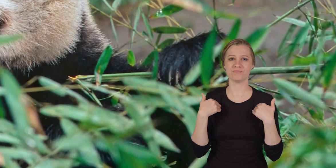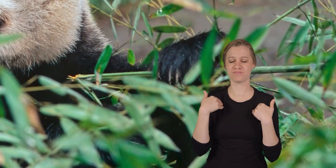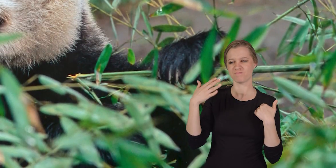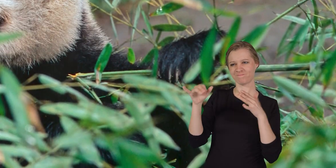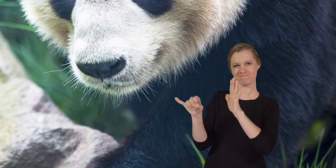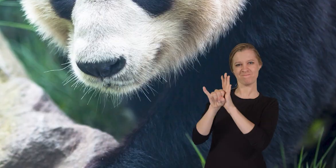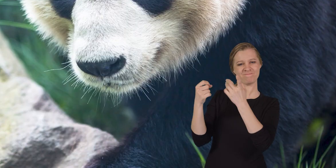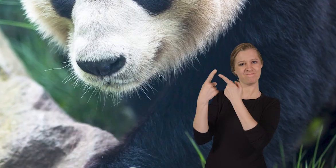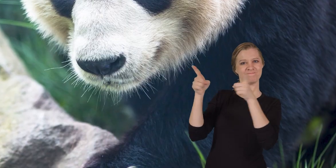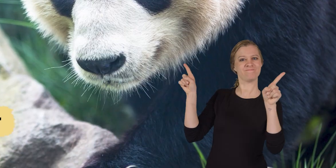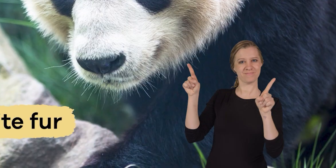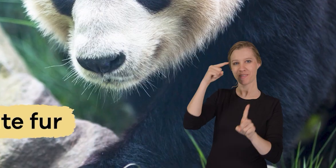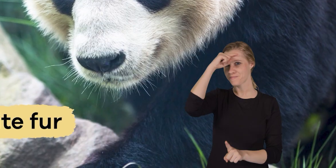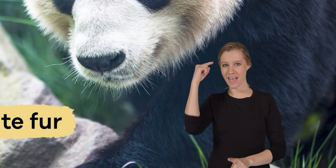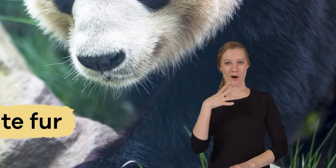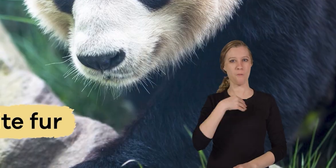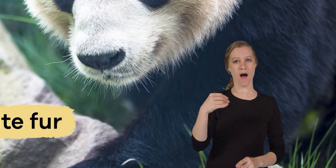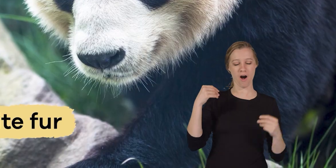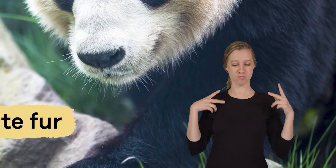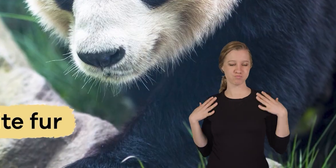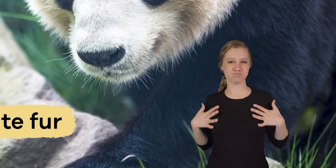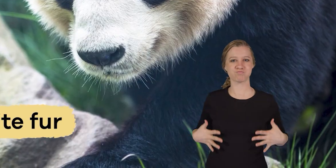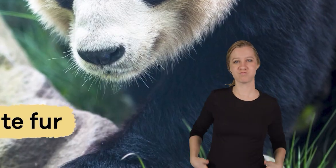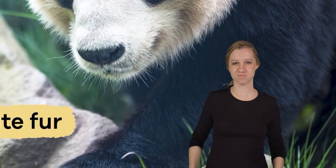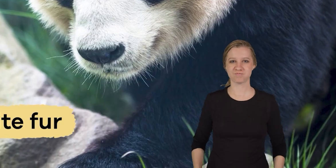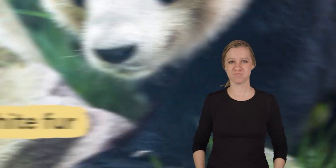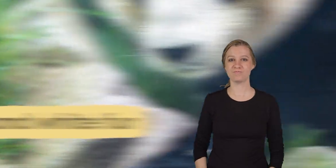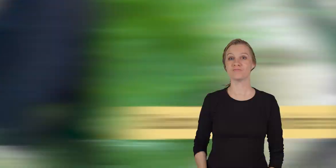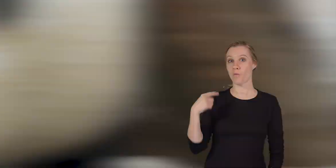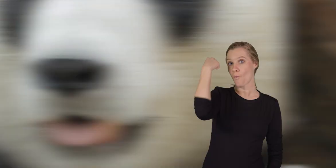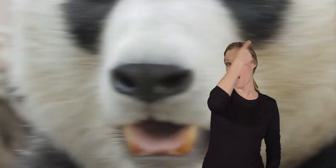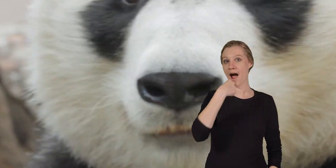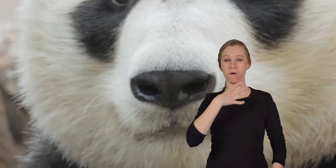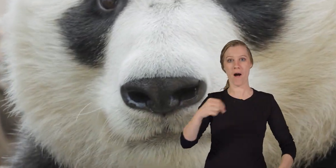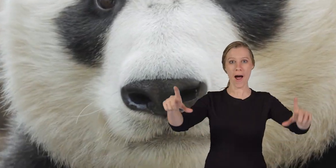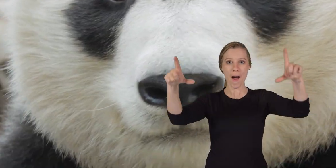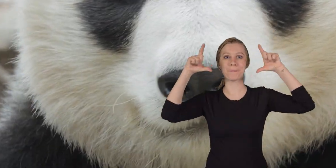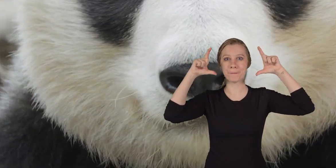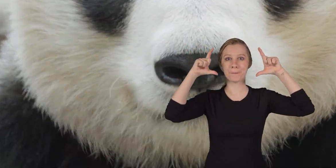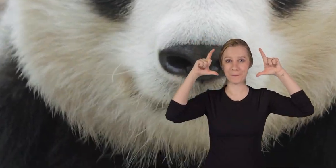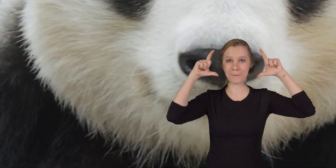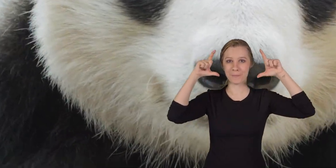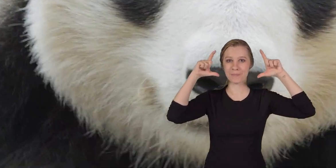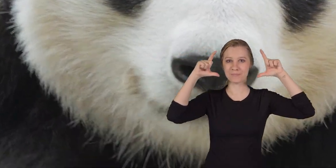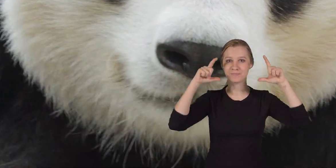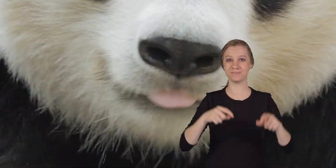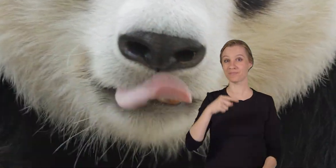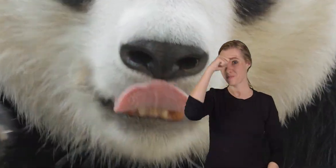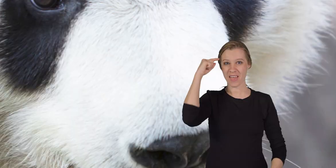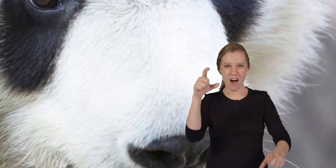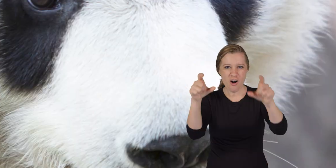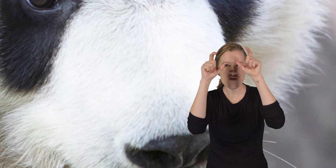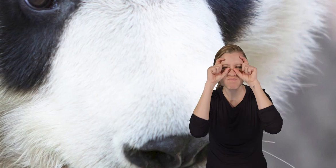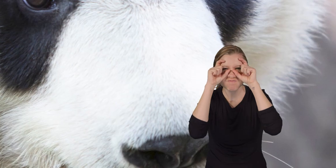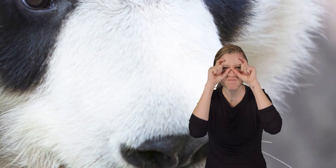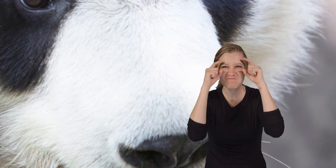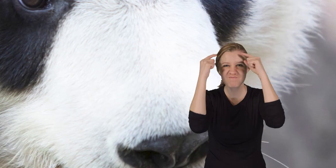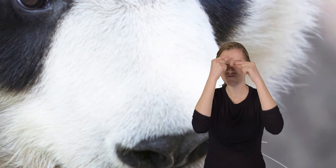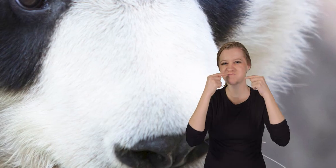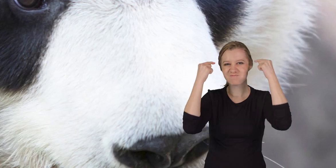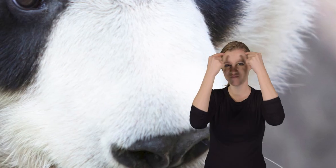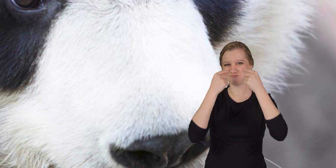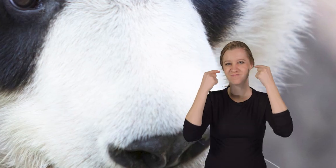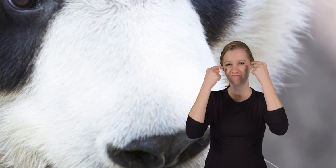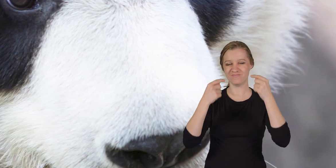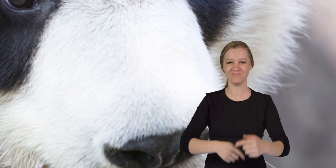unique animals known for their distinct black and white fur. They have round white faces with black